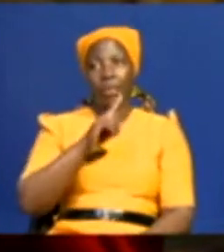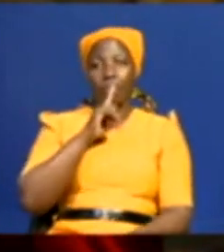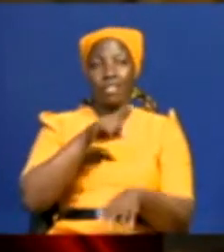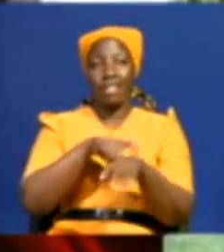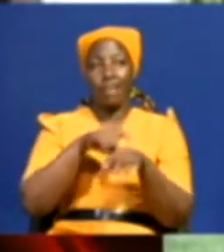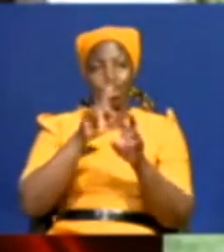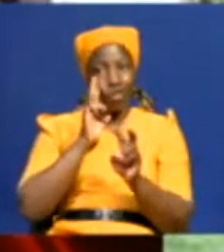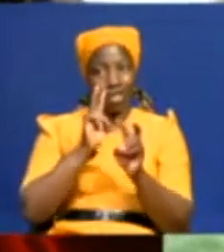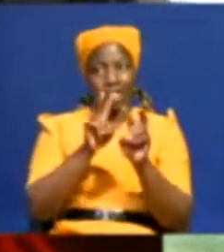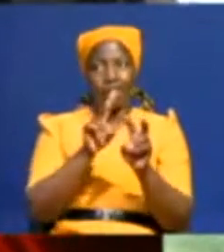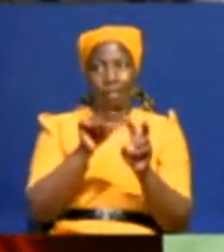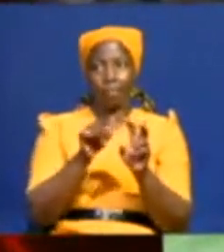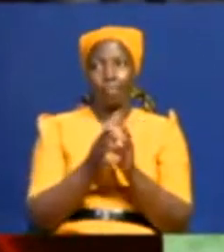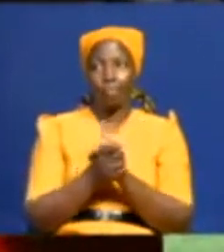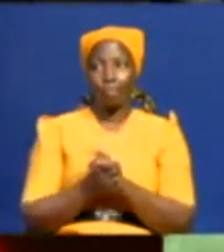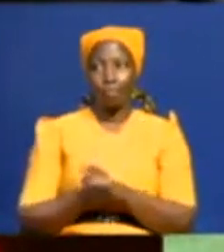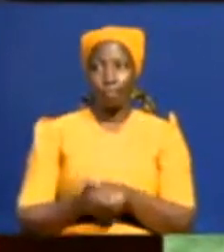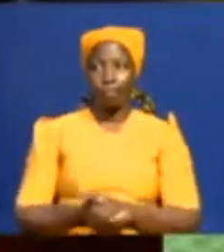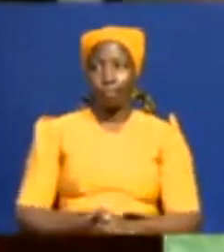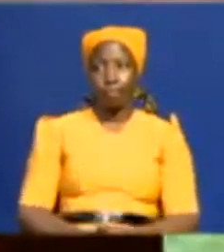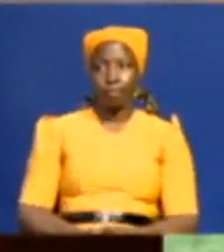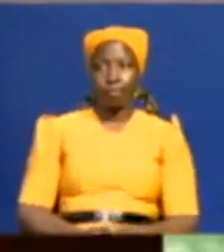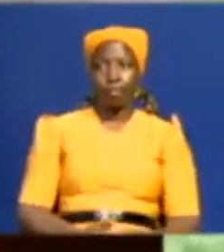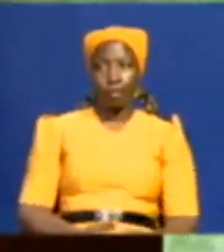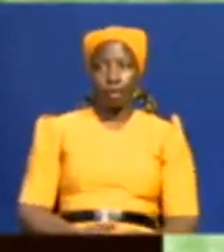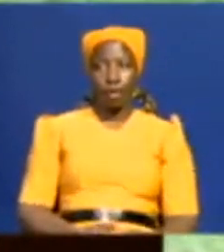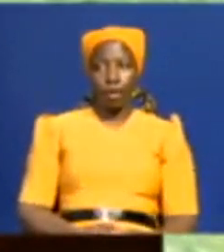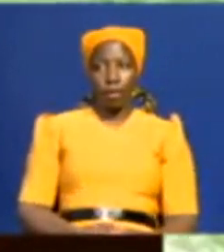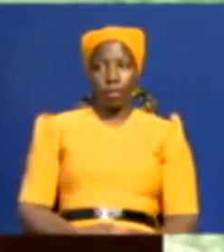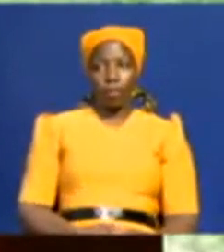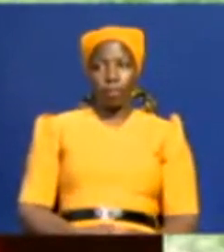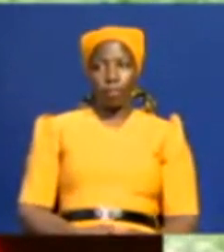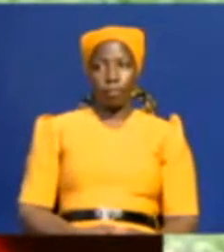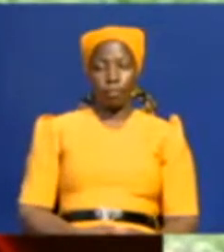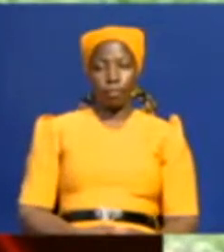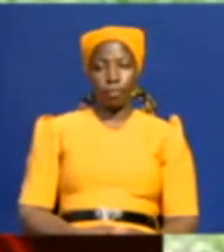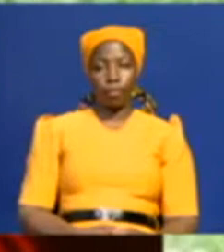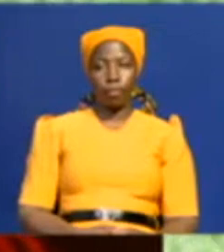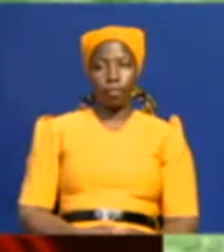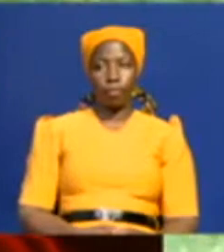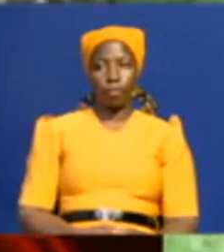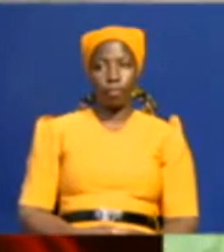you see this... Timothy Kipnusu for Lunchtime News.